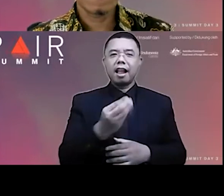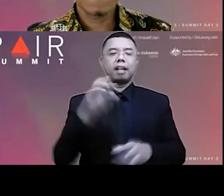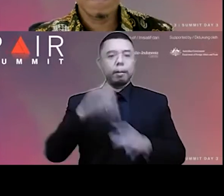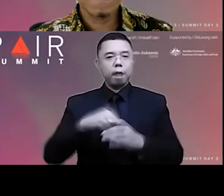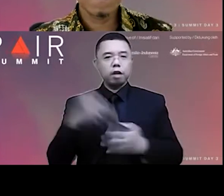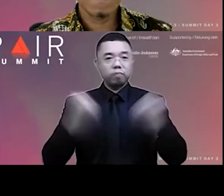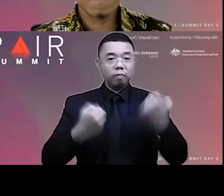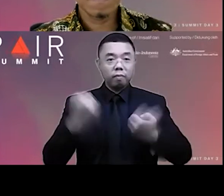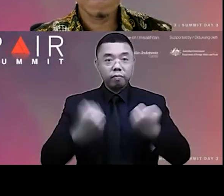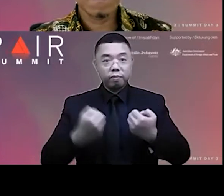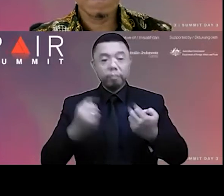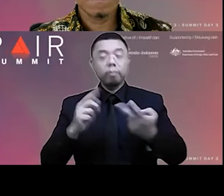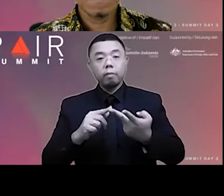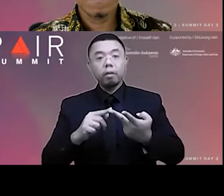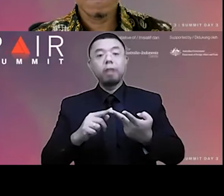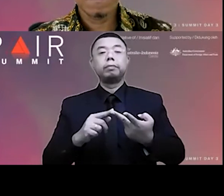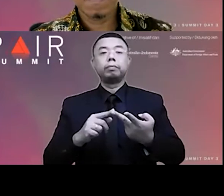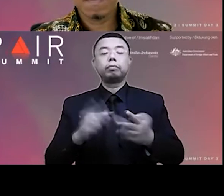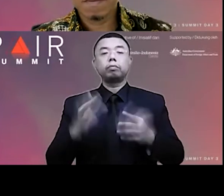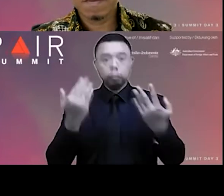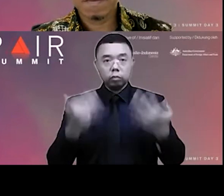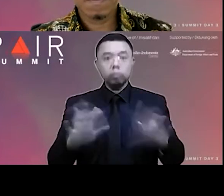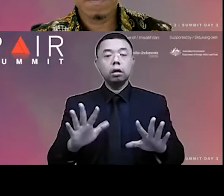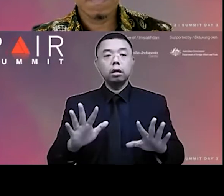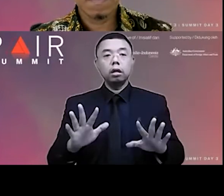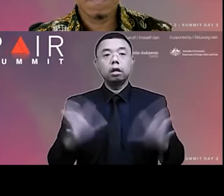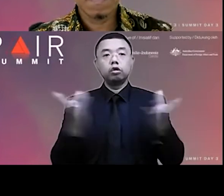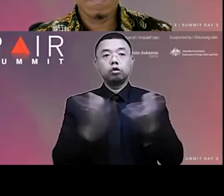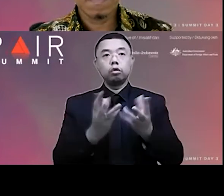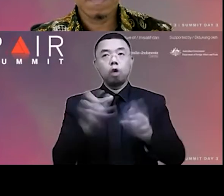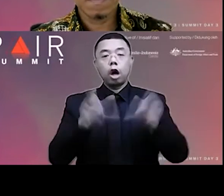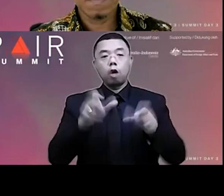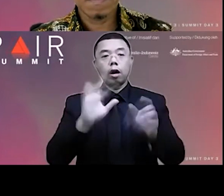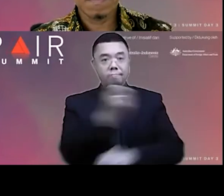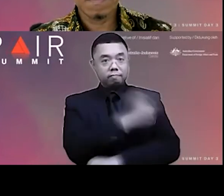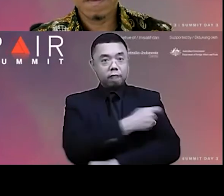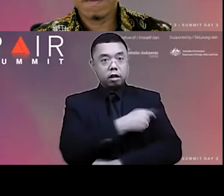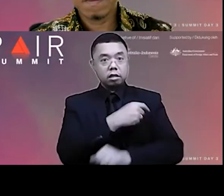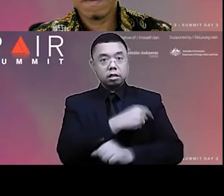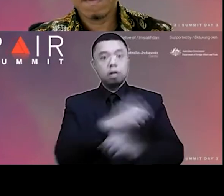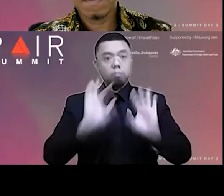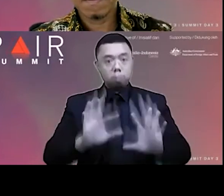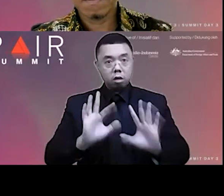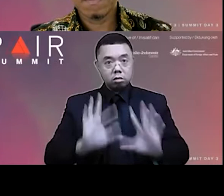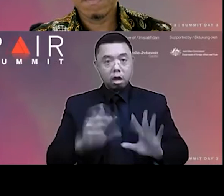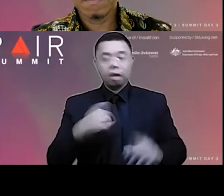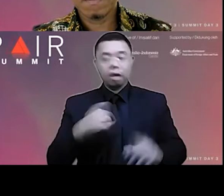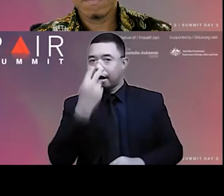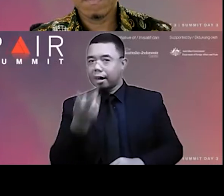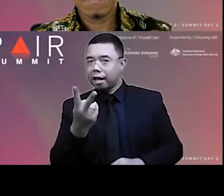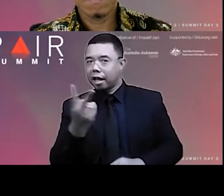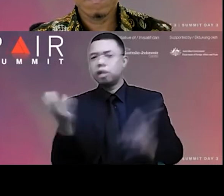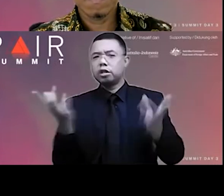who got vaccinated is increased, then we see the trend of people start, you know, mobilizing one place to